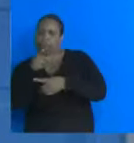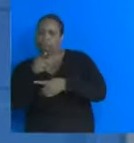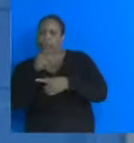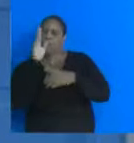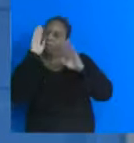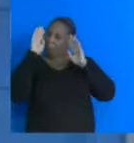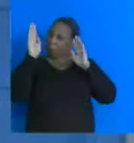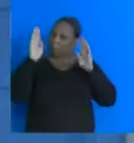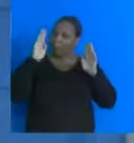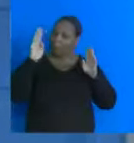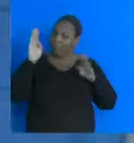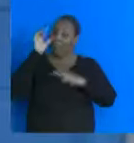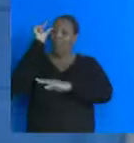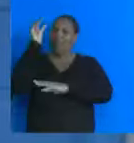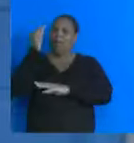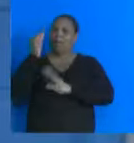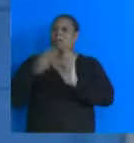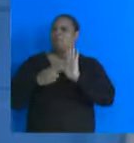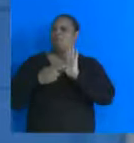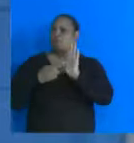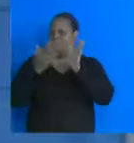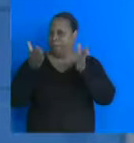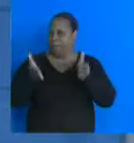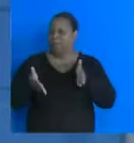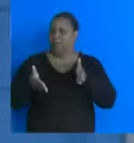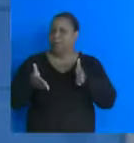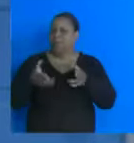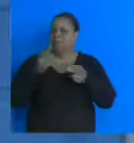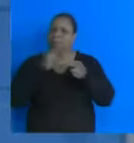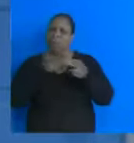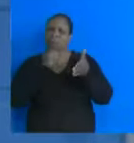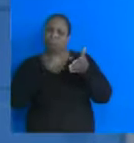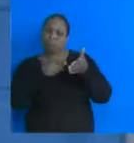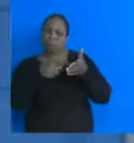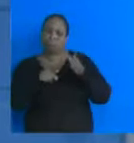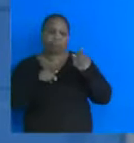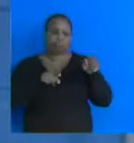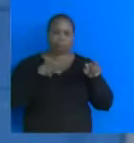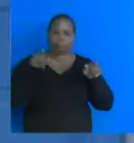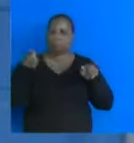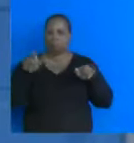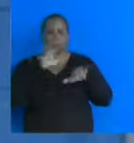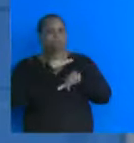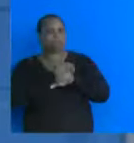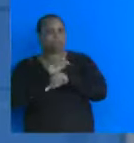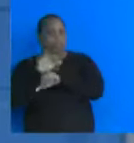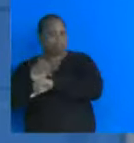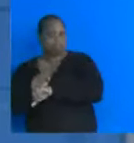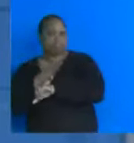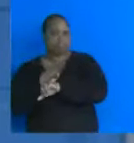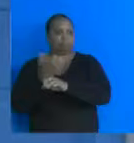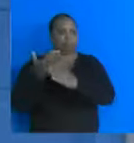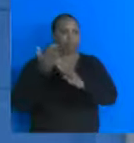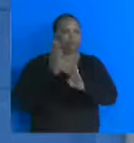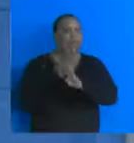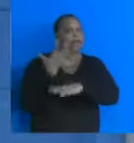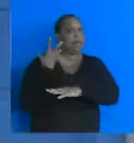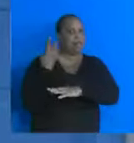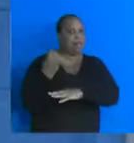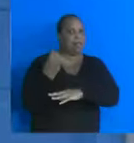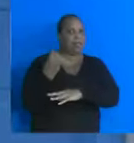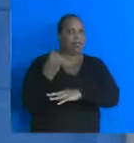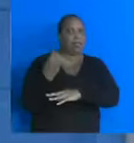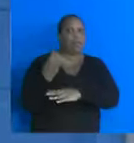greeted by a government representative. Their name will be checked against the hotel booking record before the bus leaves. Once